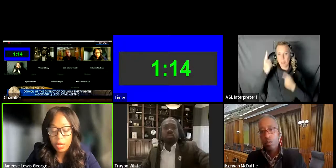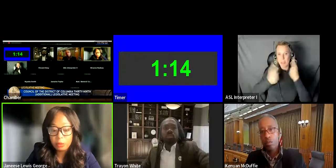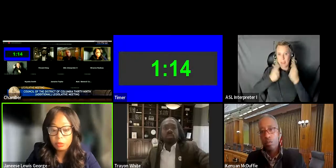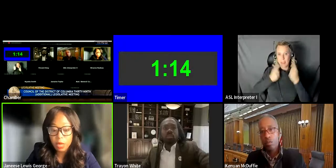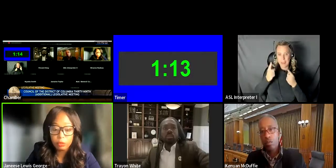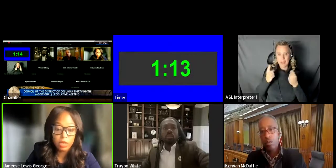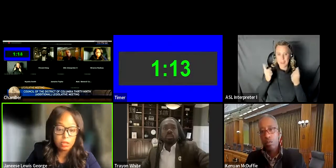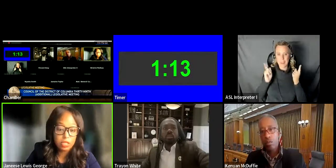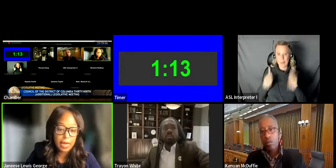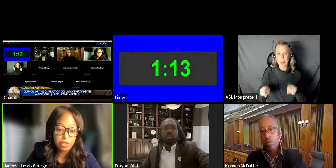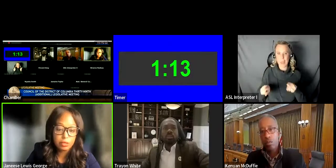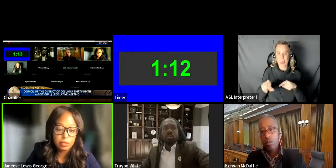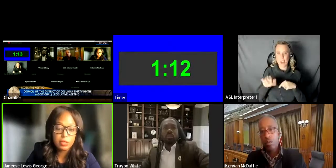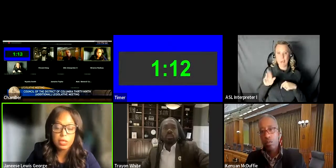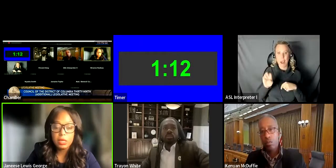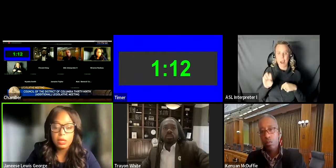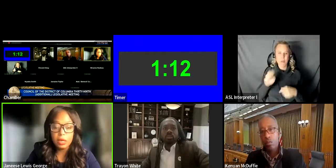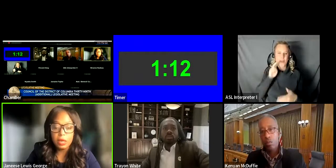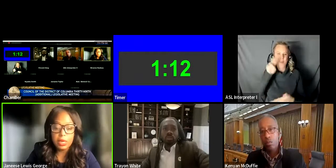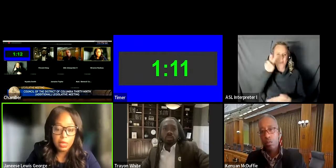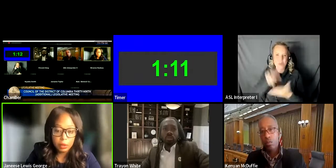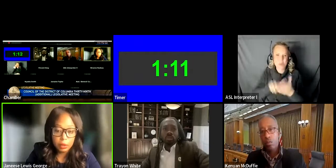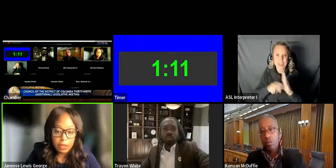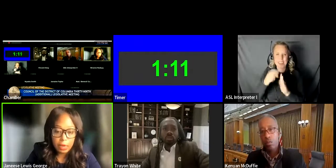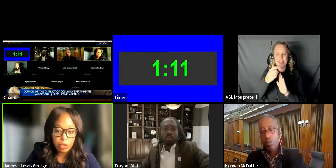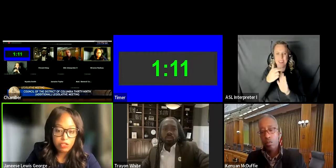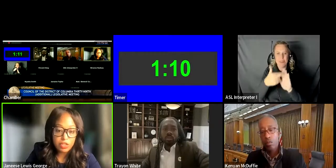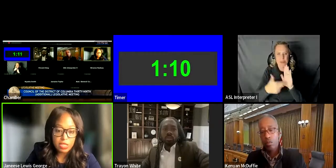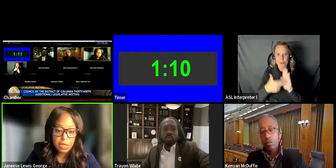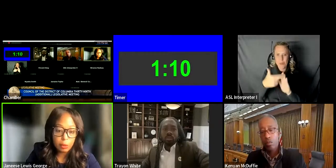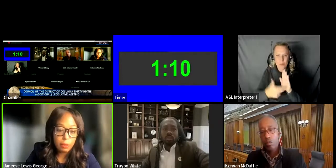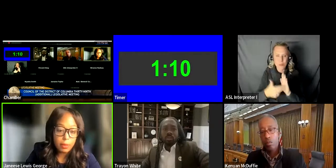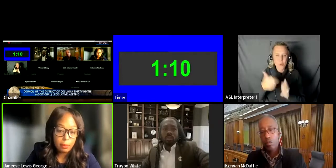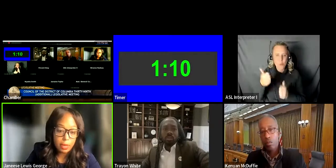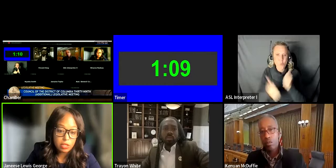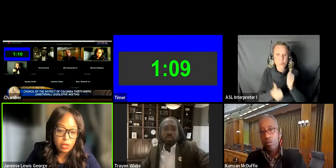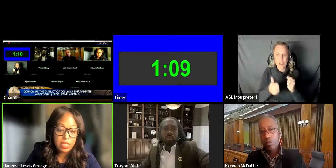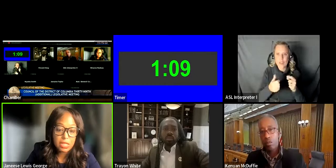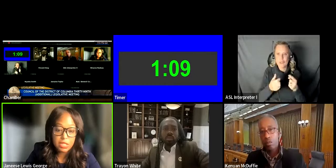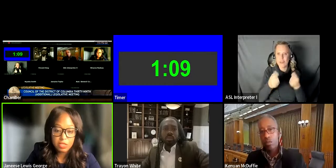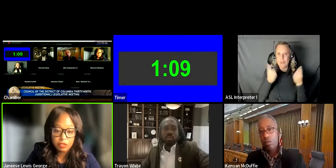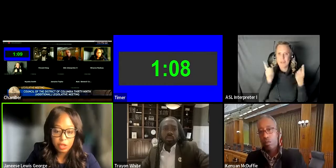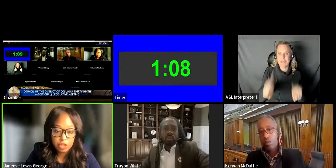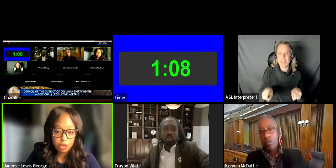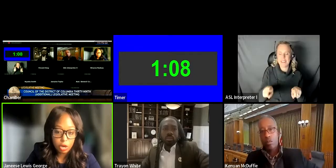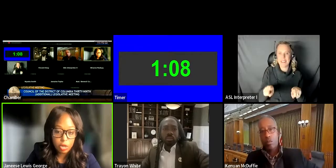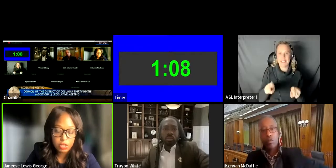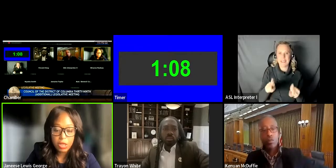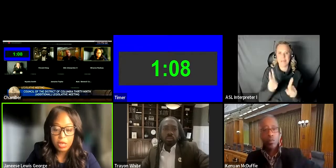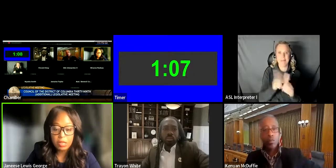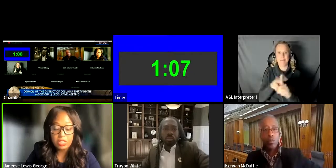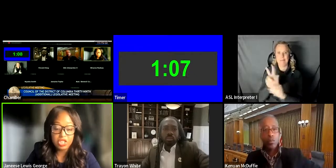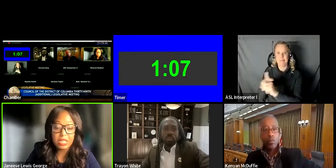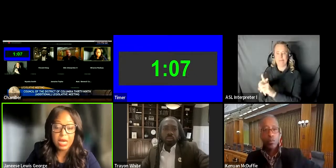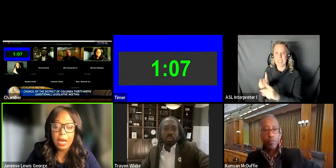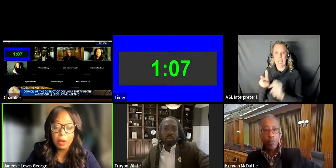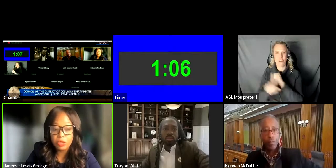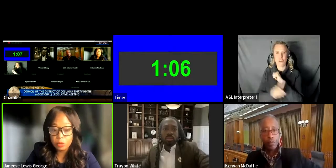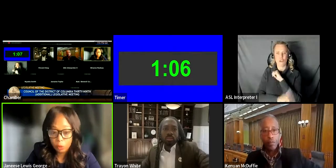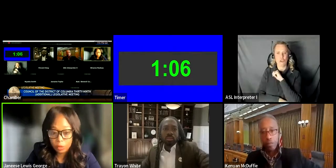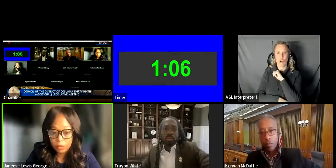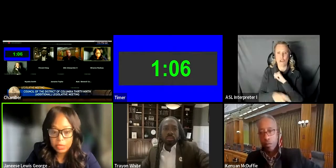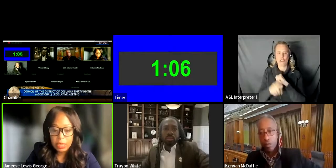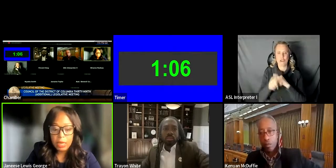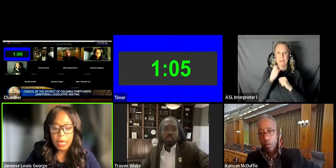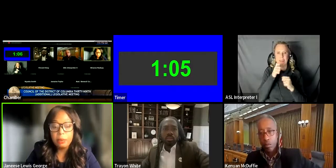committing a crime do not read our statutes and nickel and dime which offense they will commit based on the sentence for each charge. That's just not how